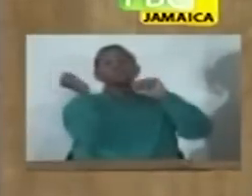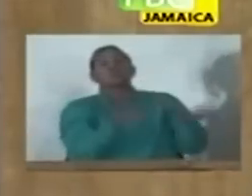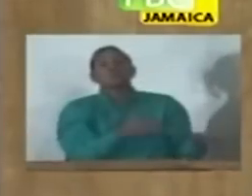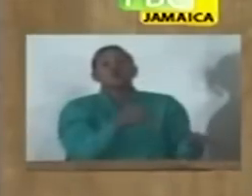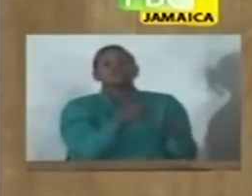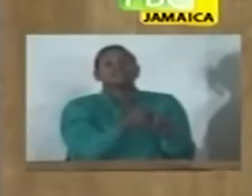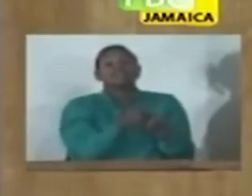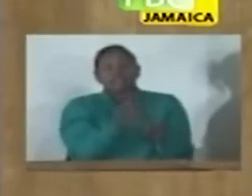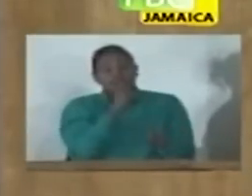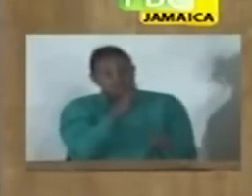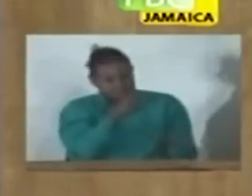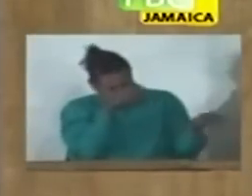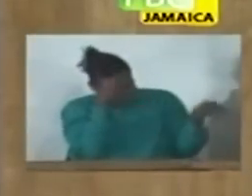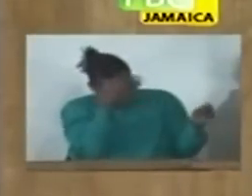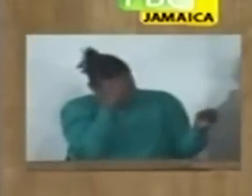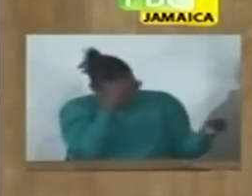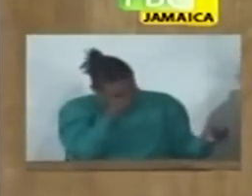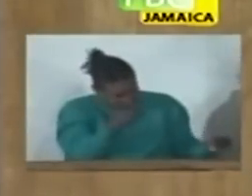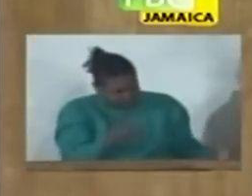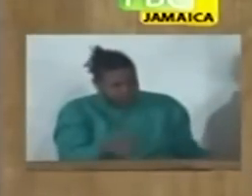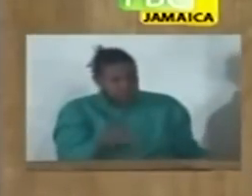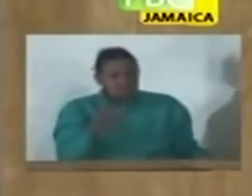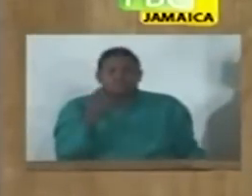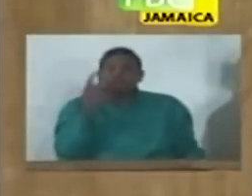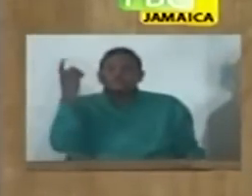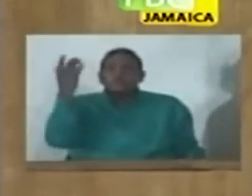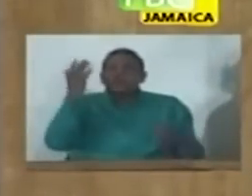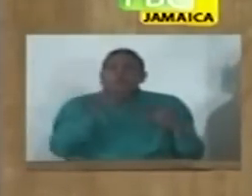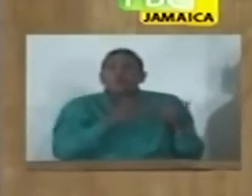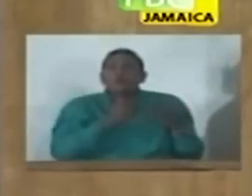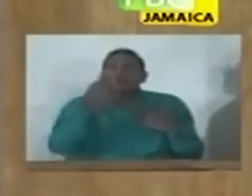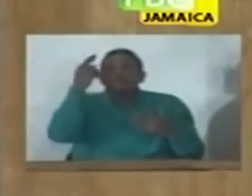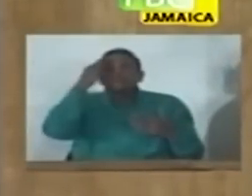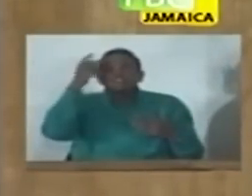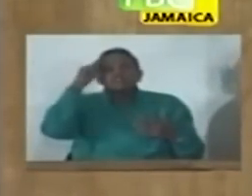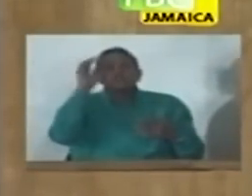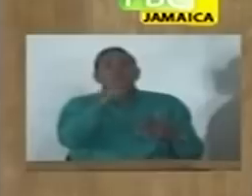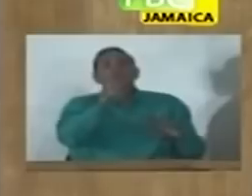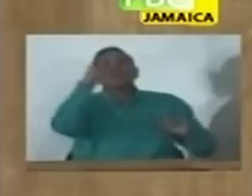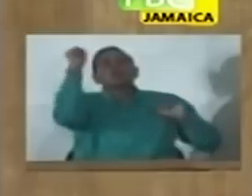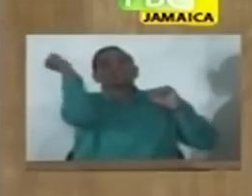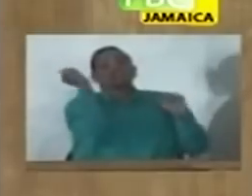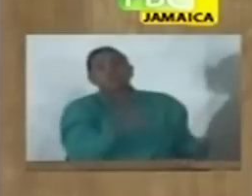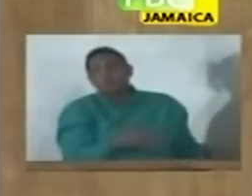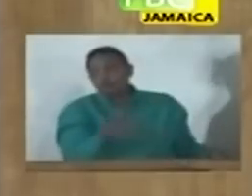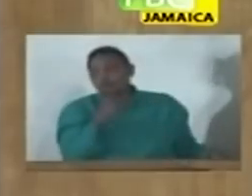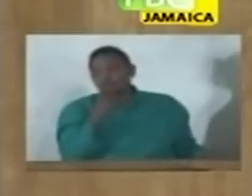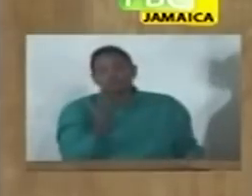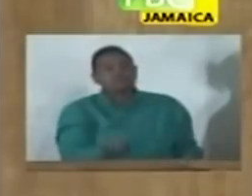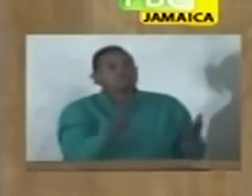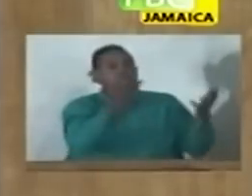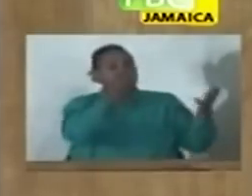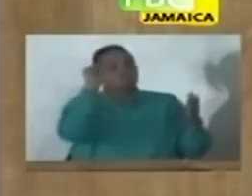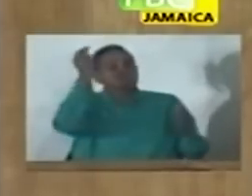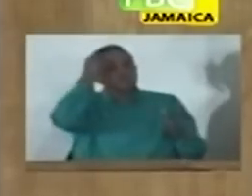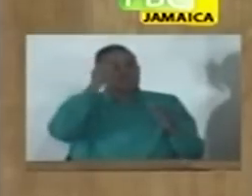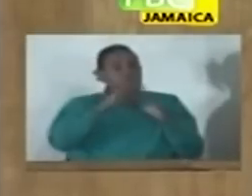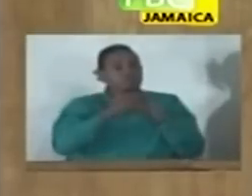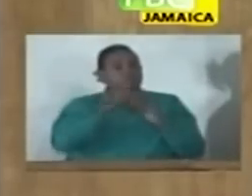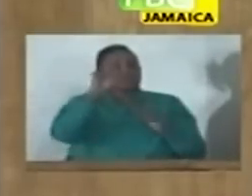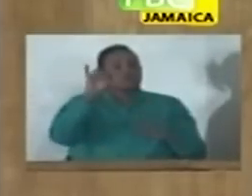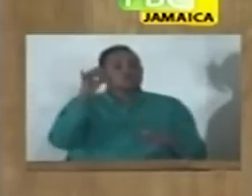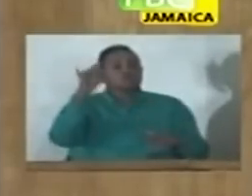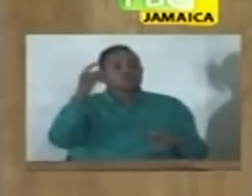debriefed and whether or not reasons for their deportation was provided to the government of Jamaica in